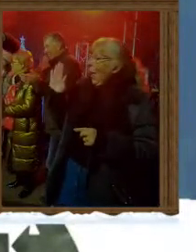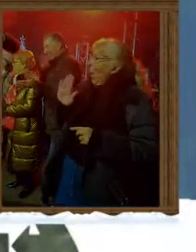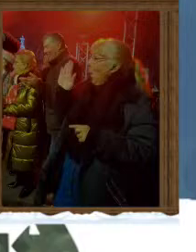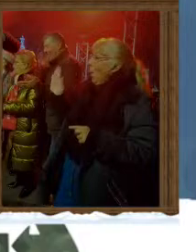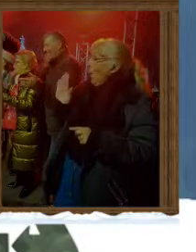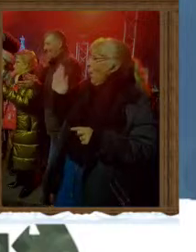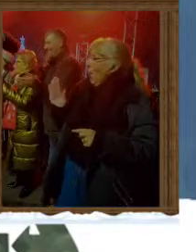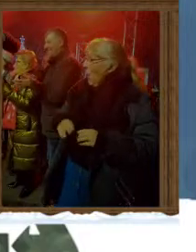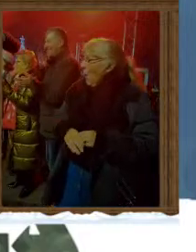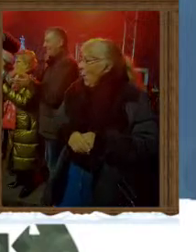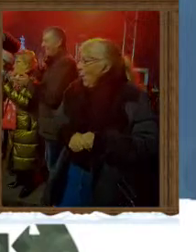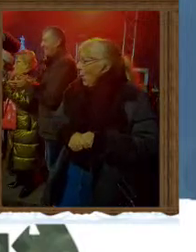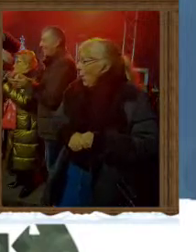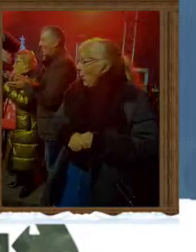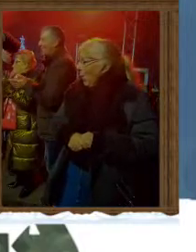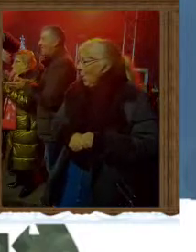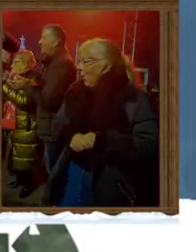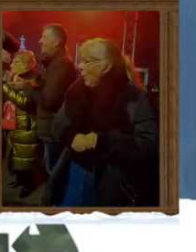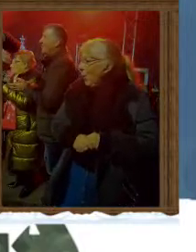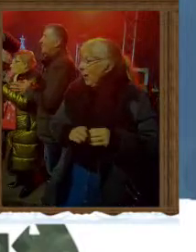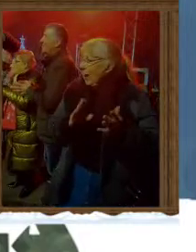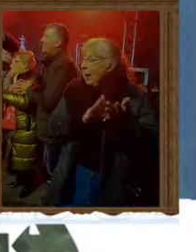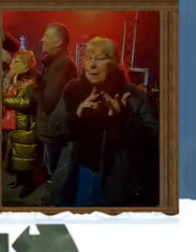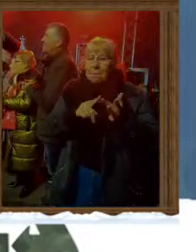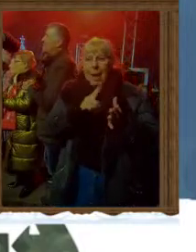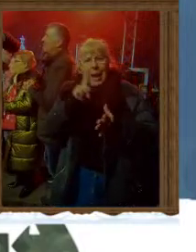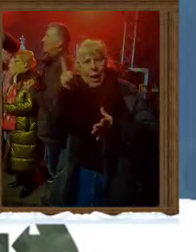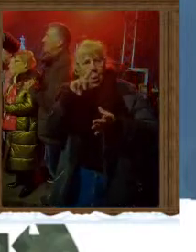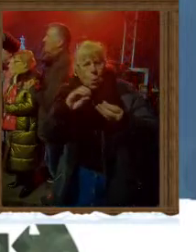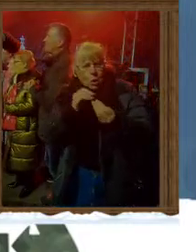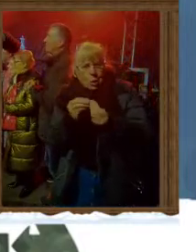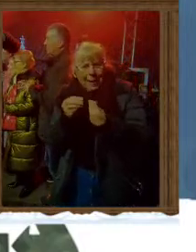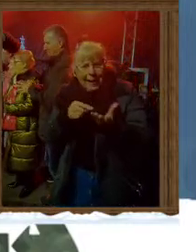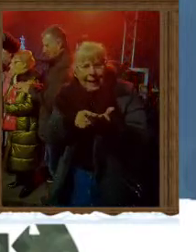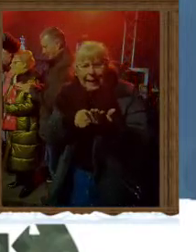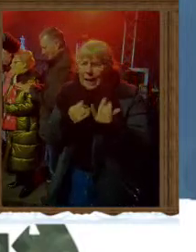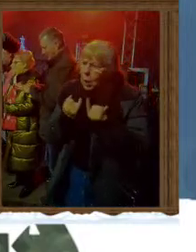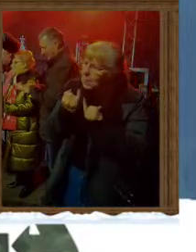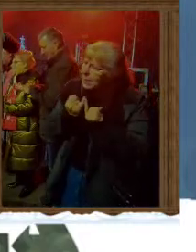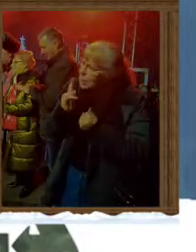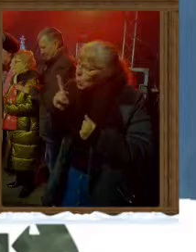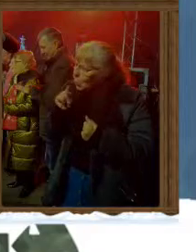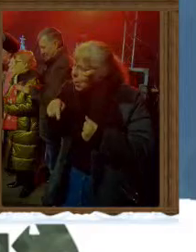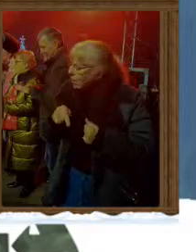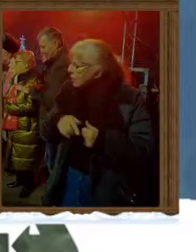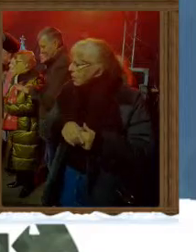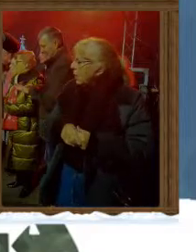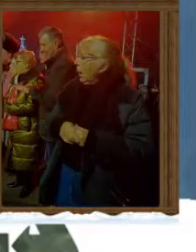Maya, tell us, what did you make for the competition?